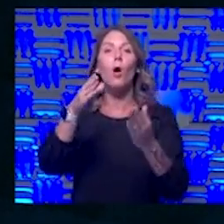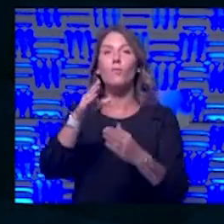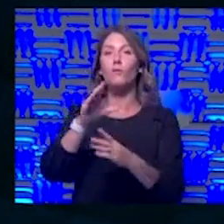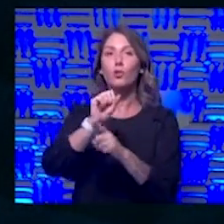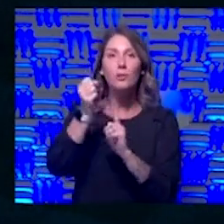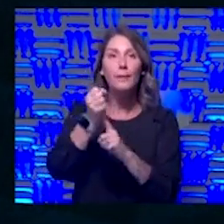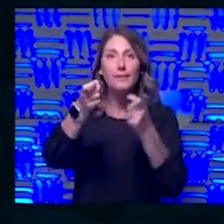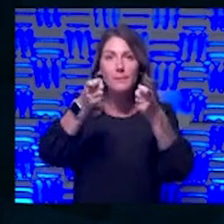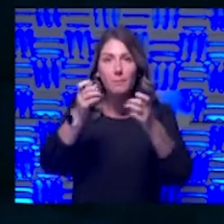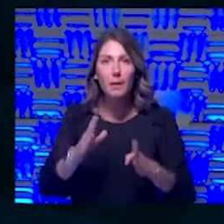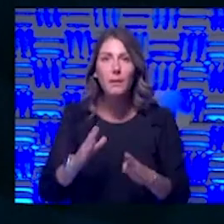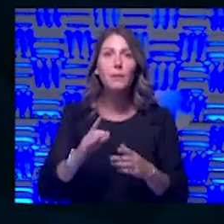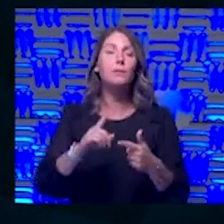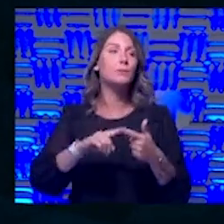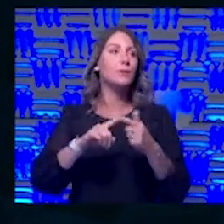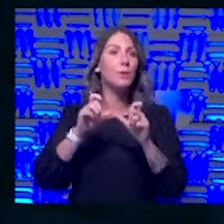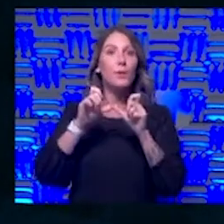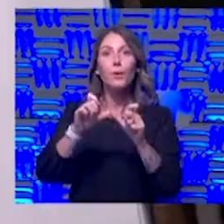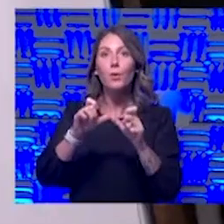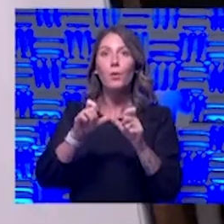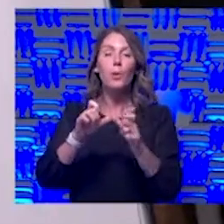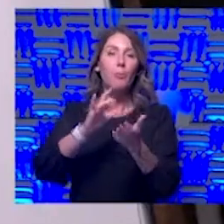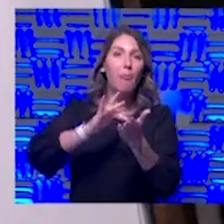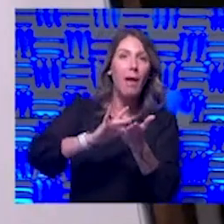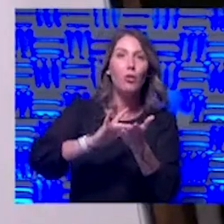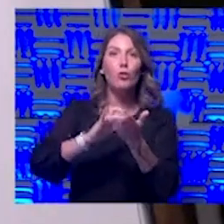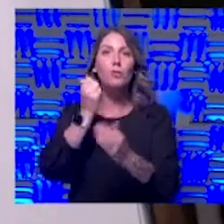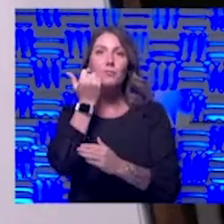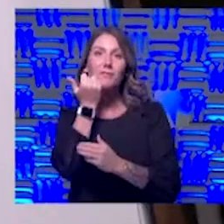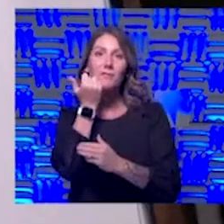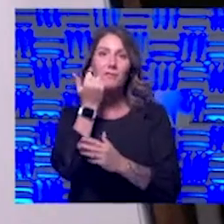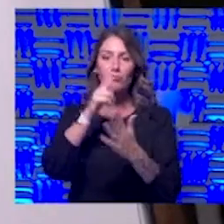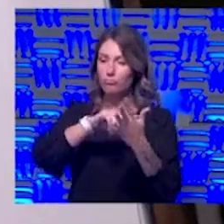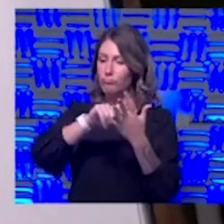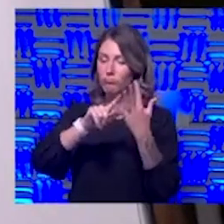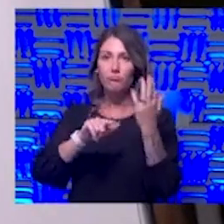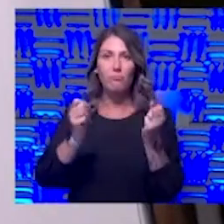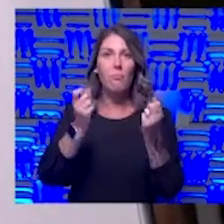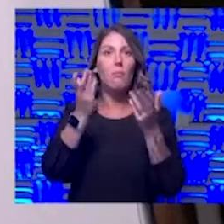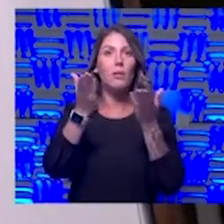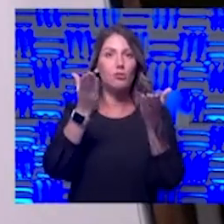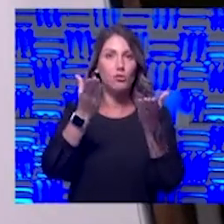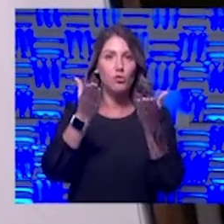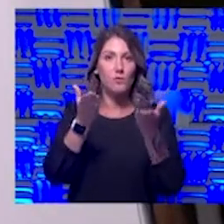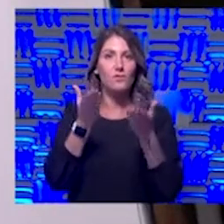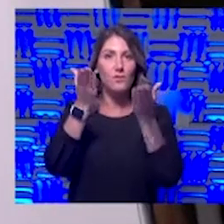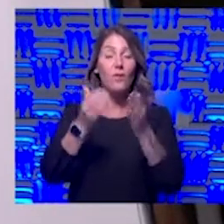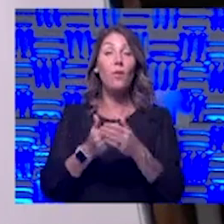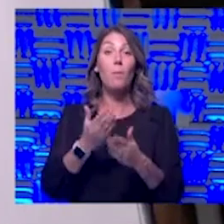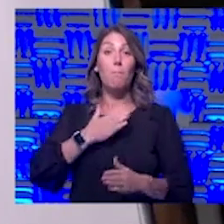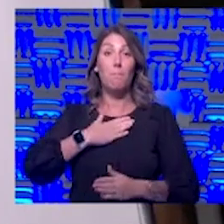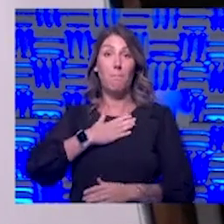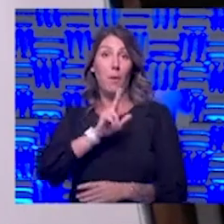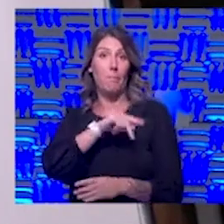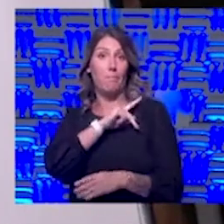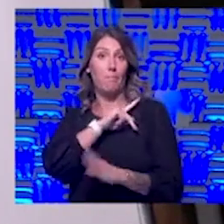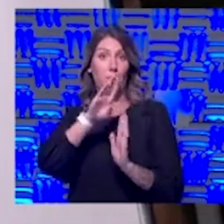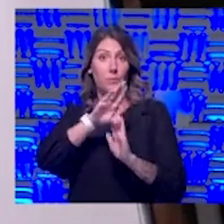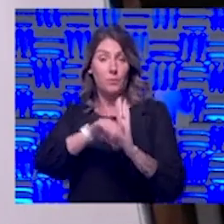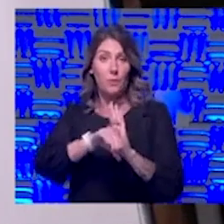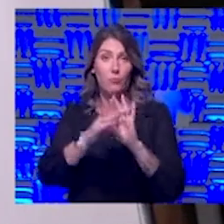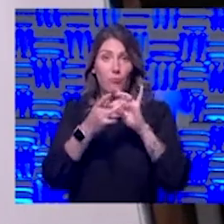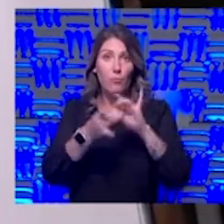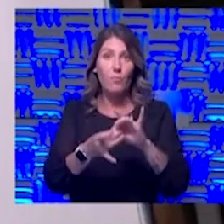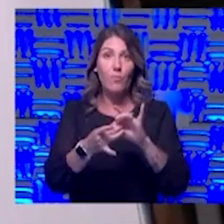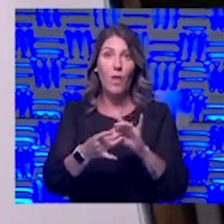acute medical, dental, and a number of other services through there. My personal background with the organization, I'm